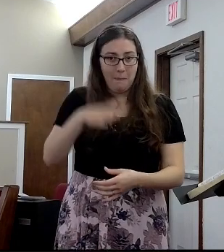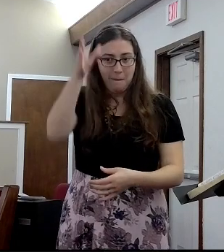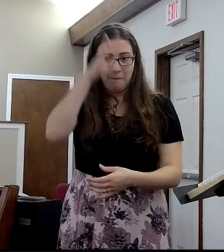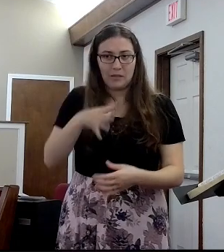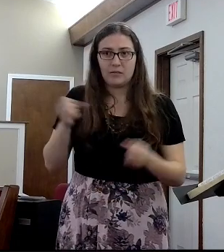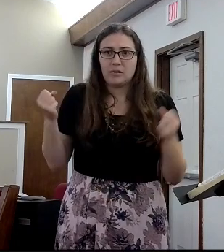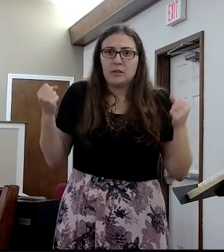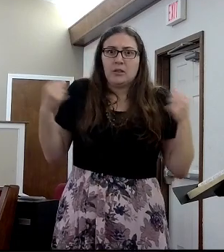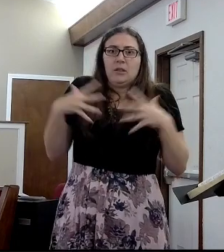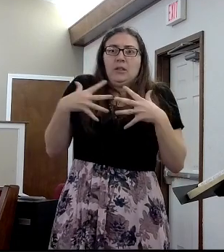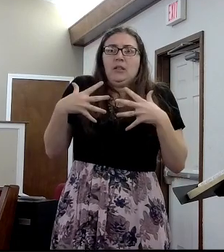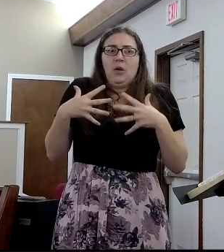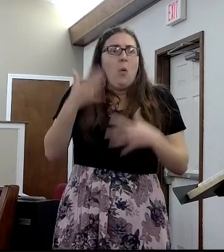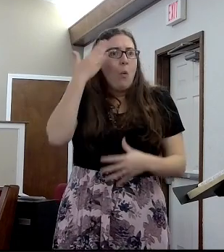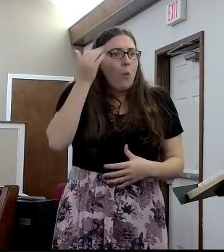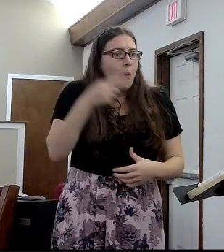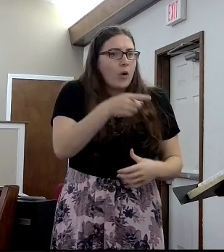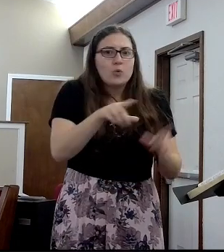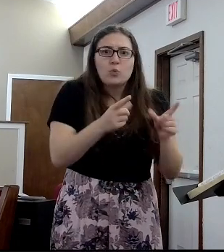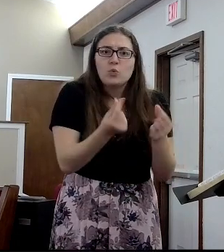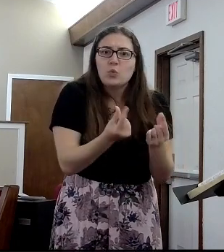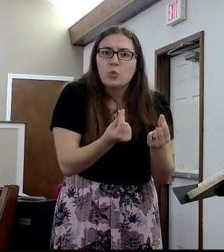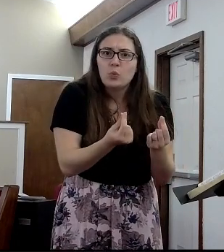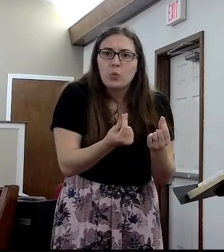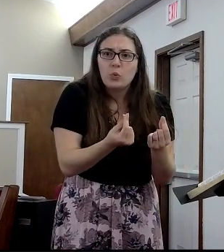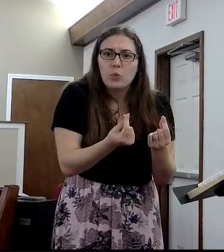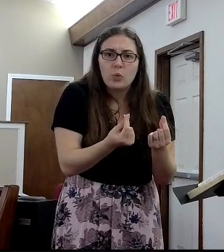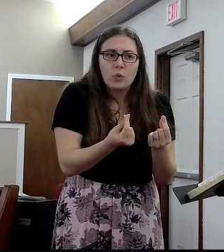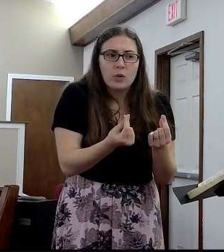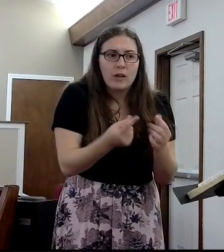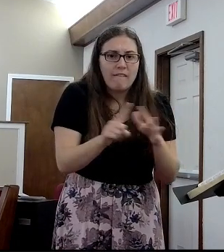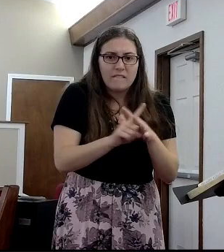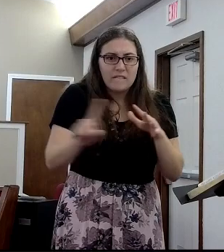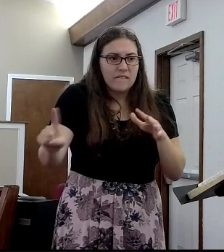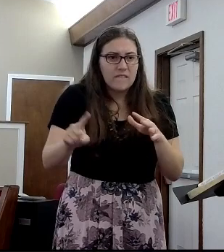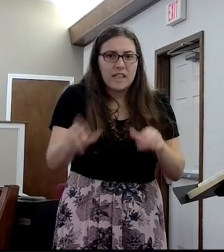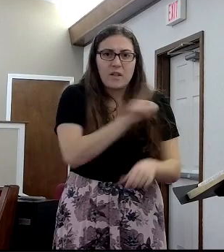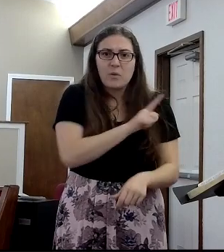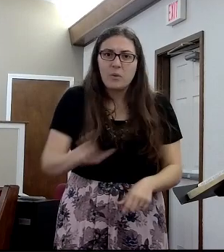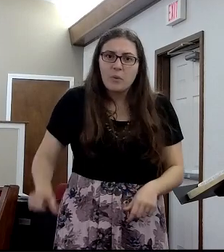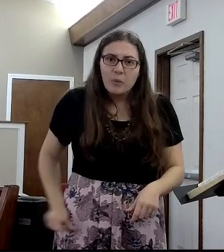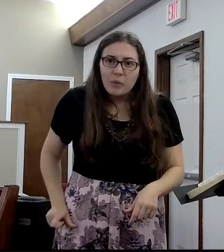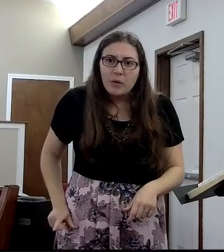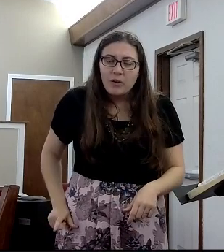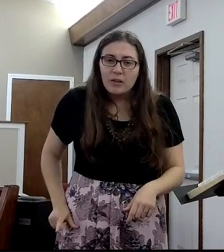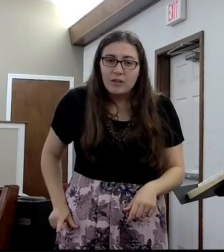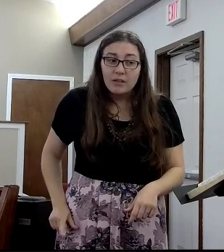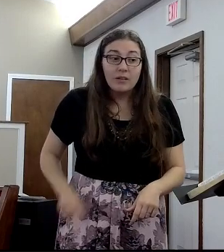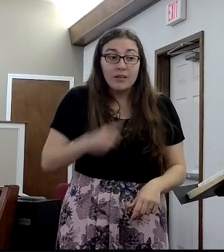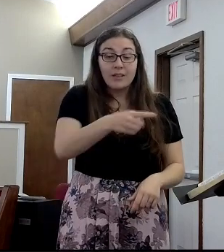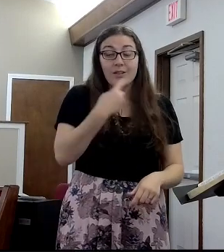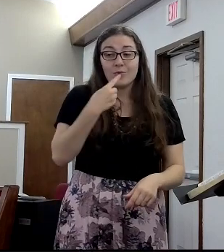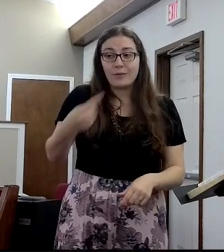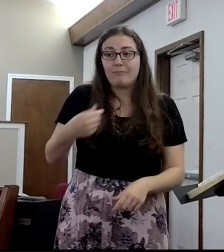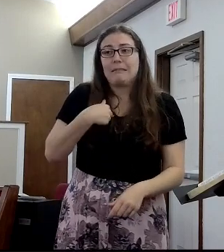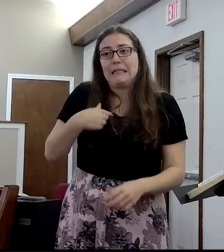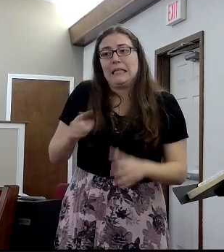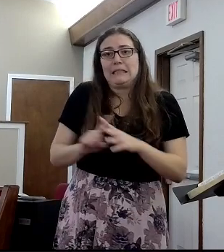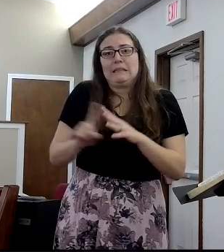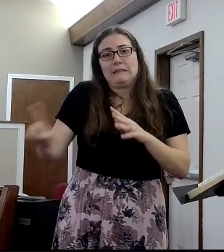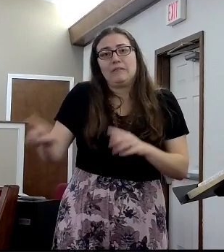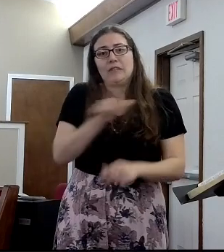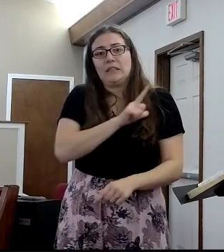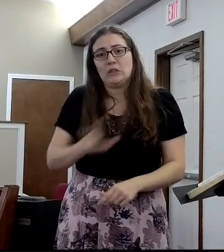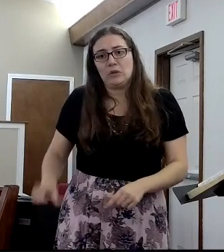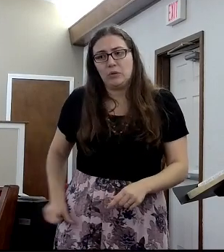men exceedingly afraid and said unto him, Why hast thou done this? For the men knew that he fled from the presence of the